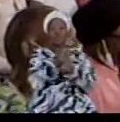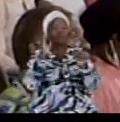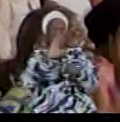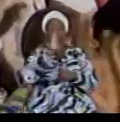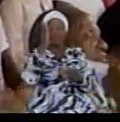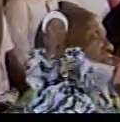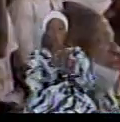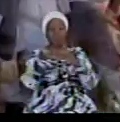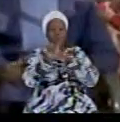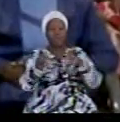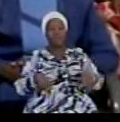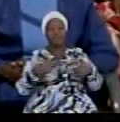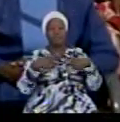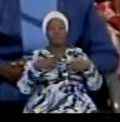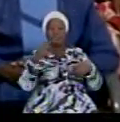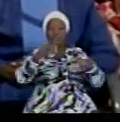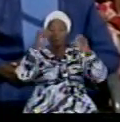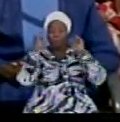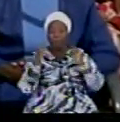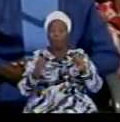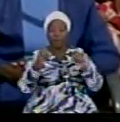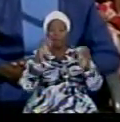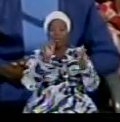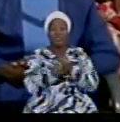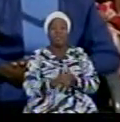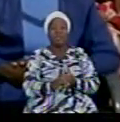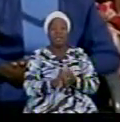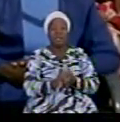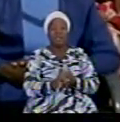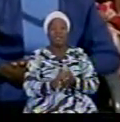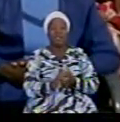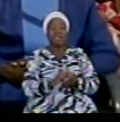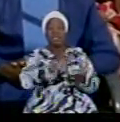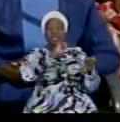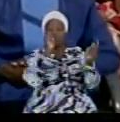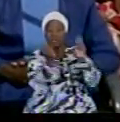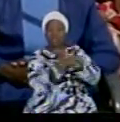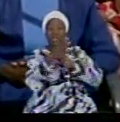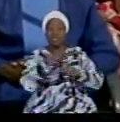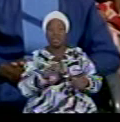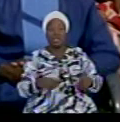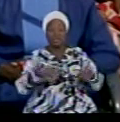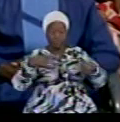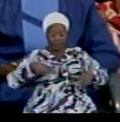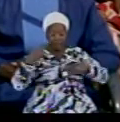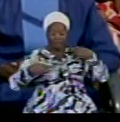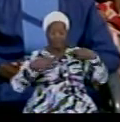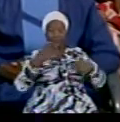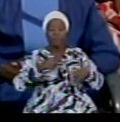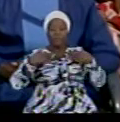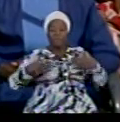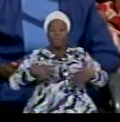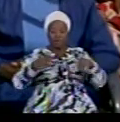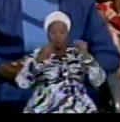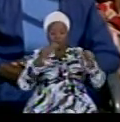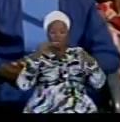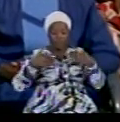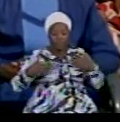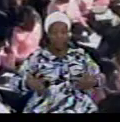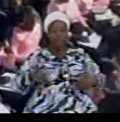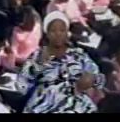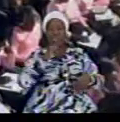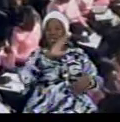stop in your life. The power that revives the body and quickens the body will never stop in your life